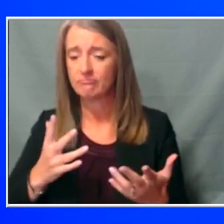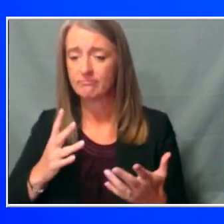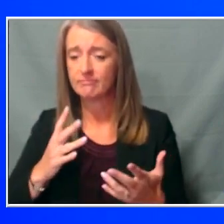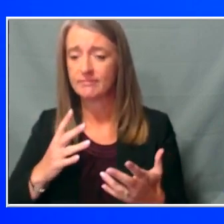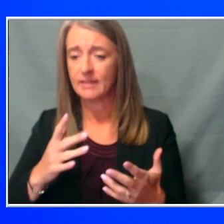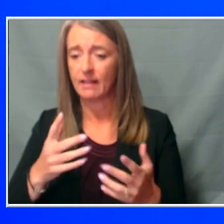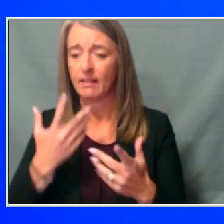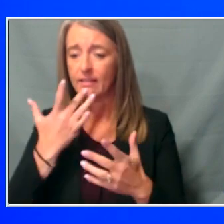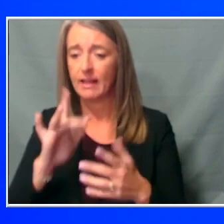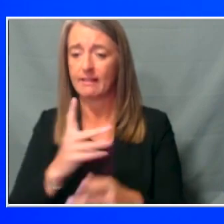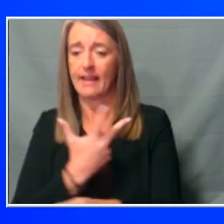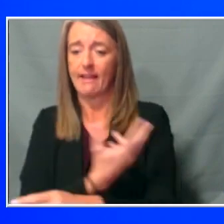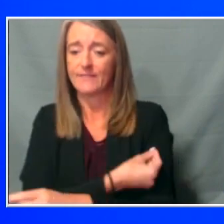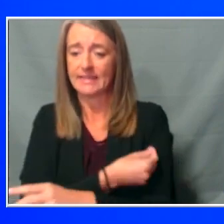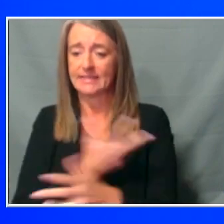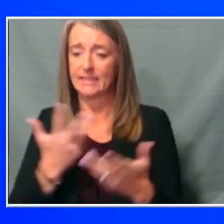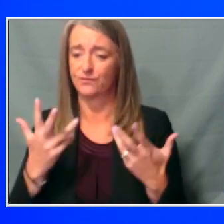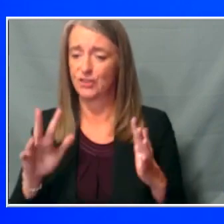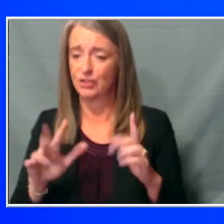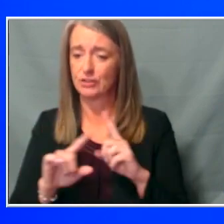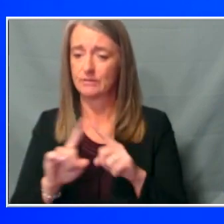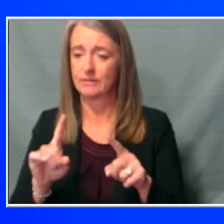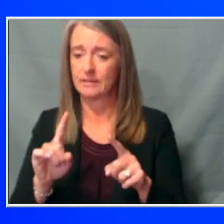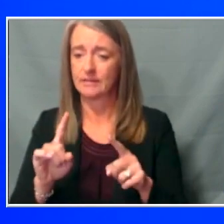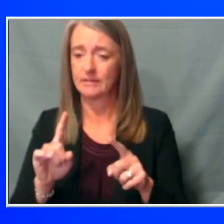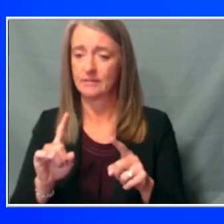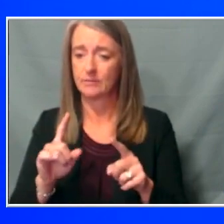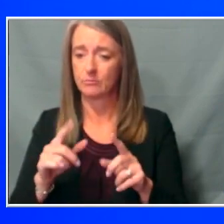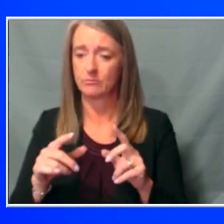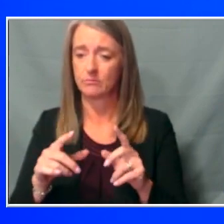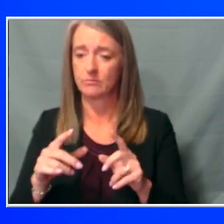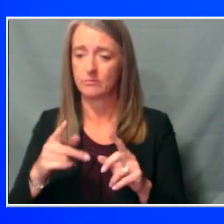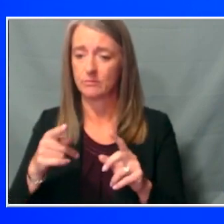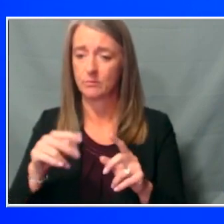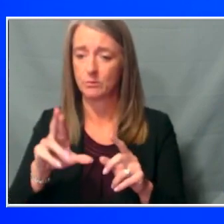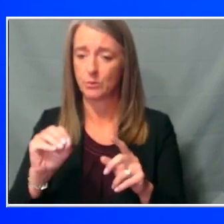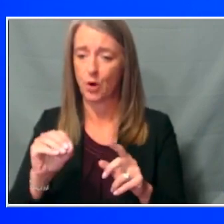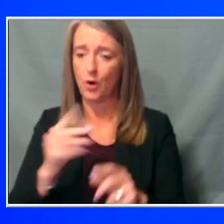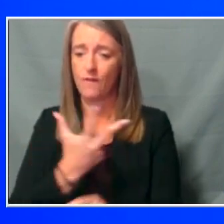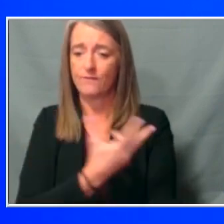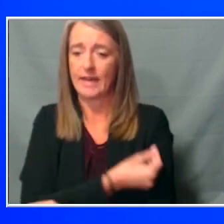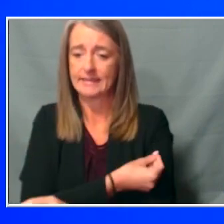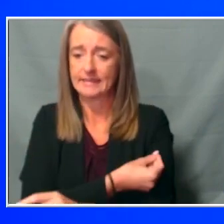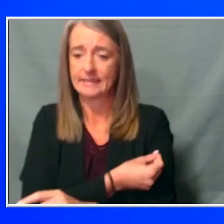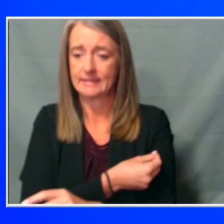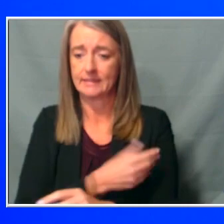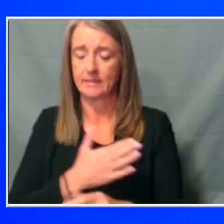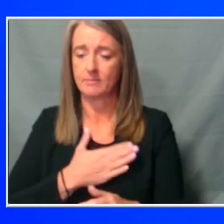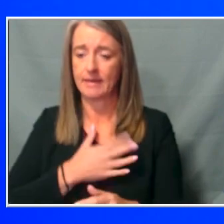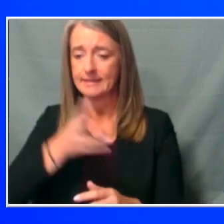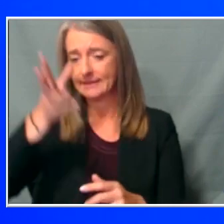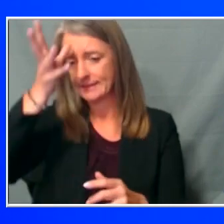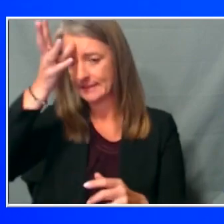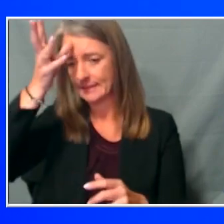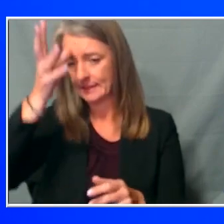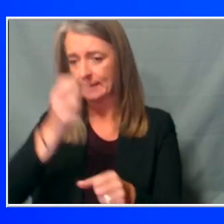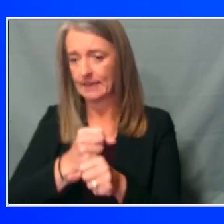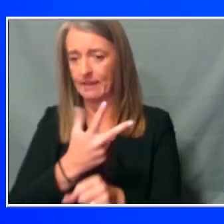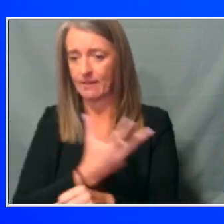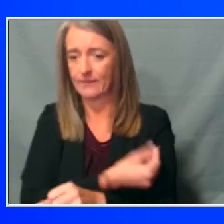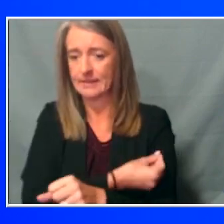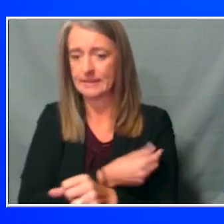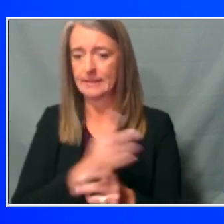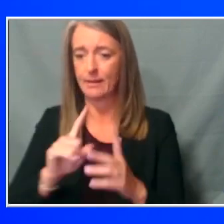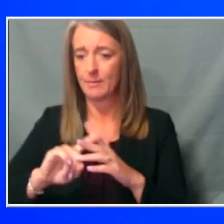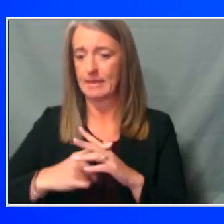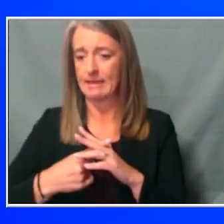vaccinated, and which I am very pro-vaccine. My dad got the vaccine at the